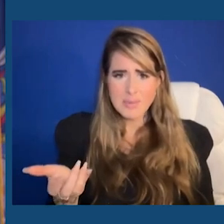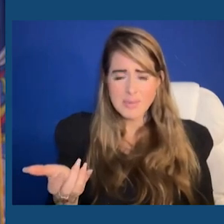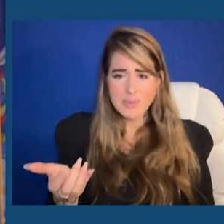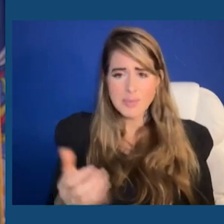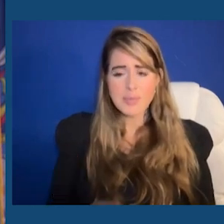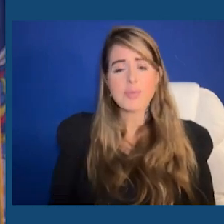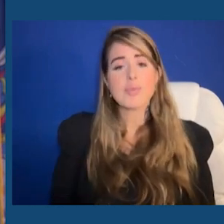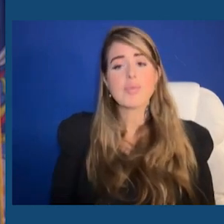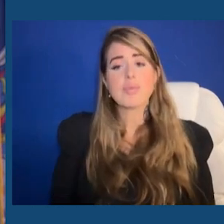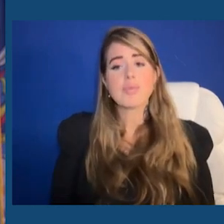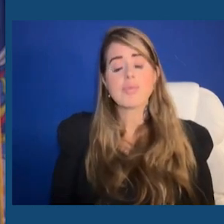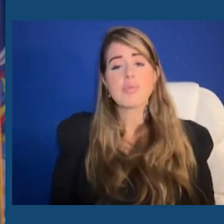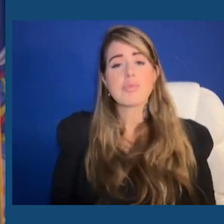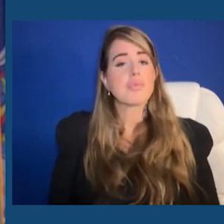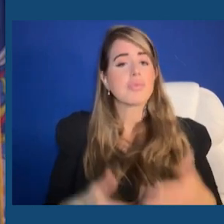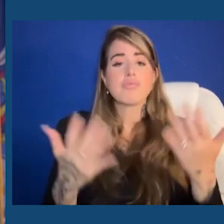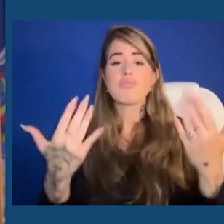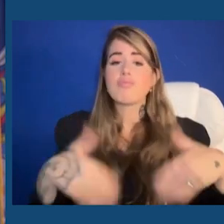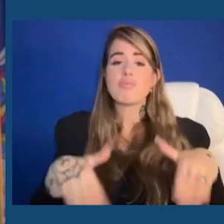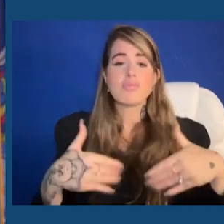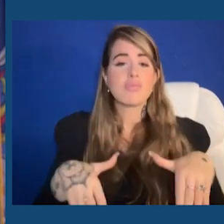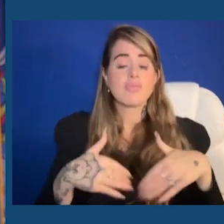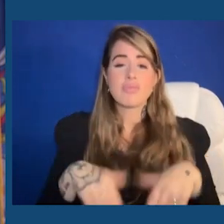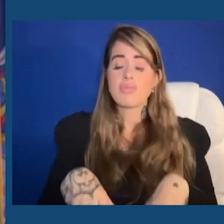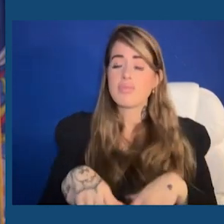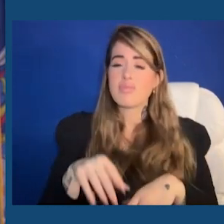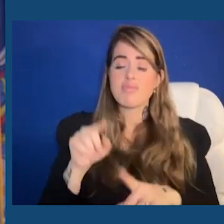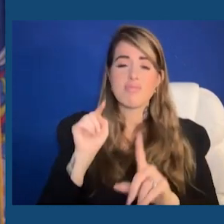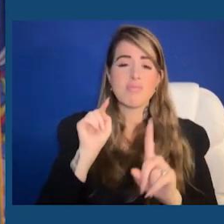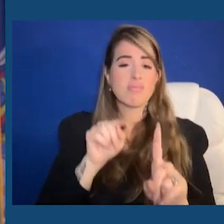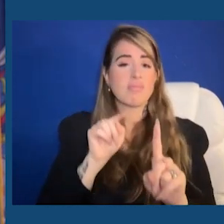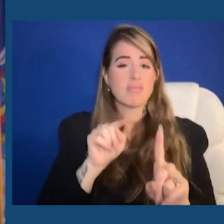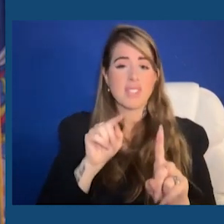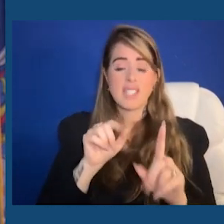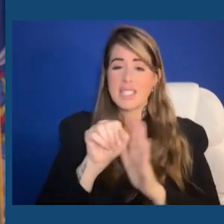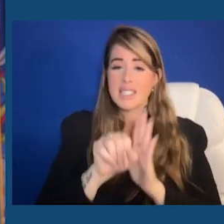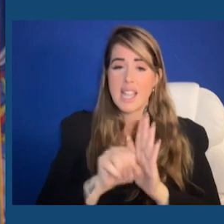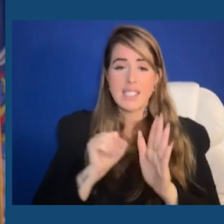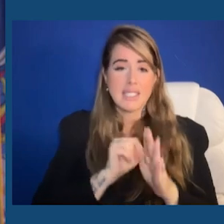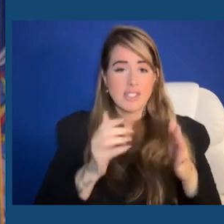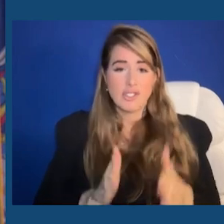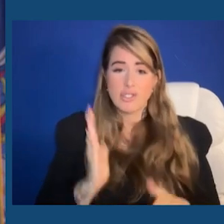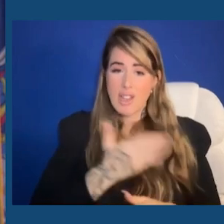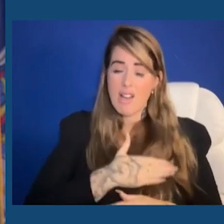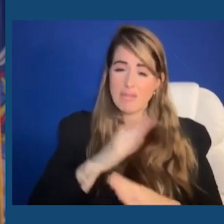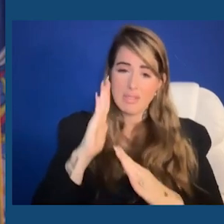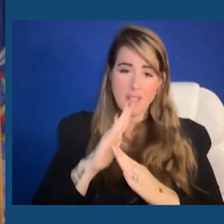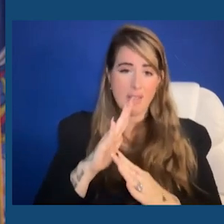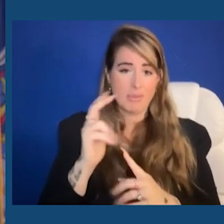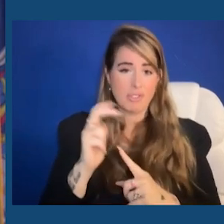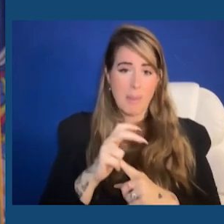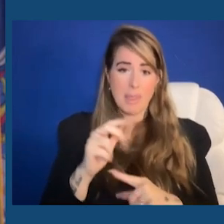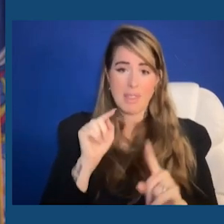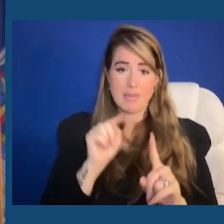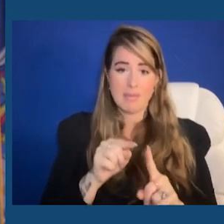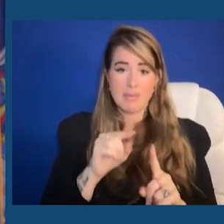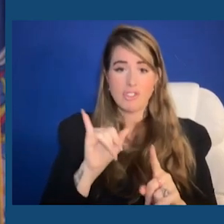I could not have asked for a better champion in the State Center than my friend,